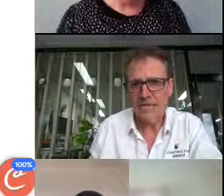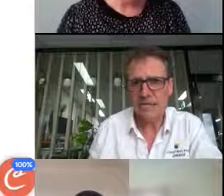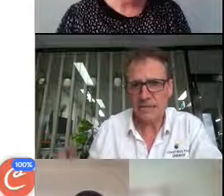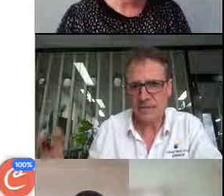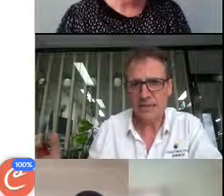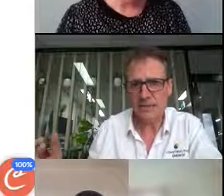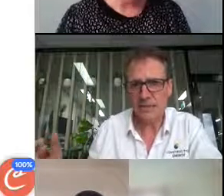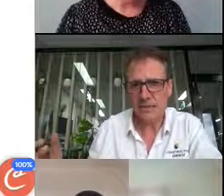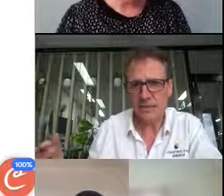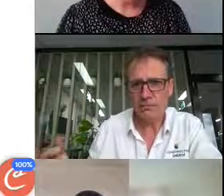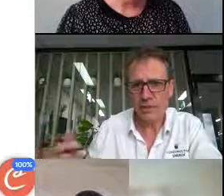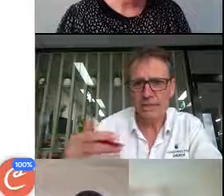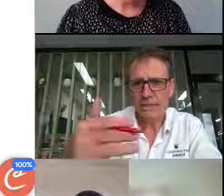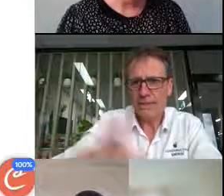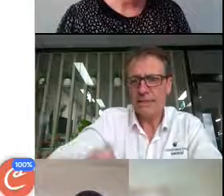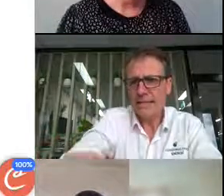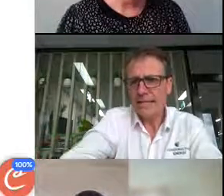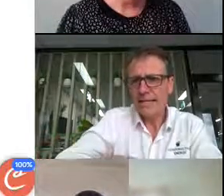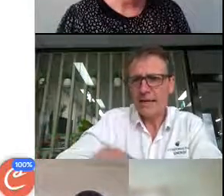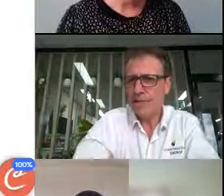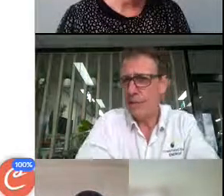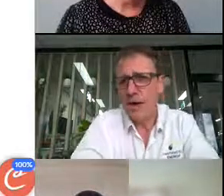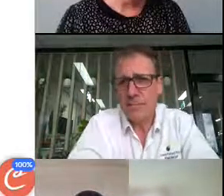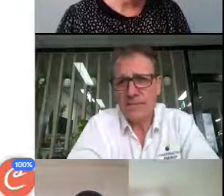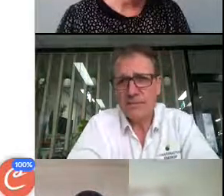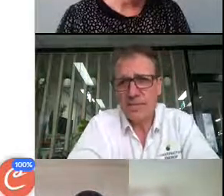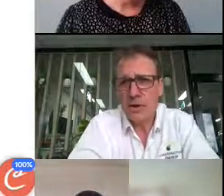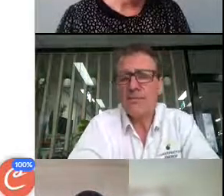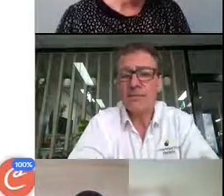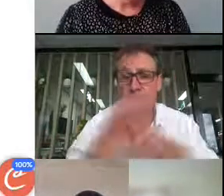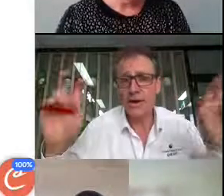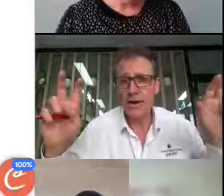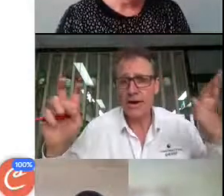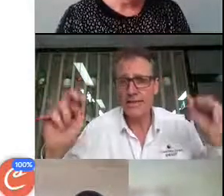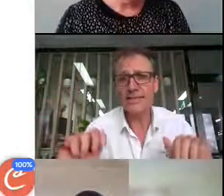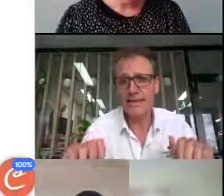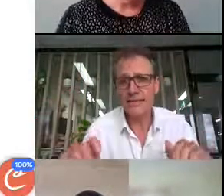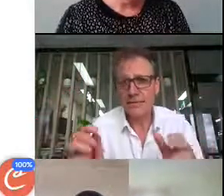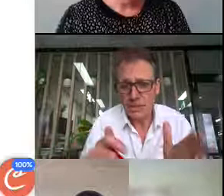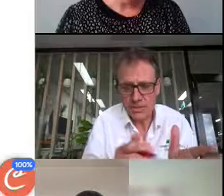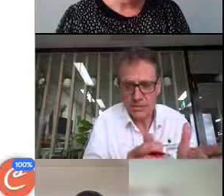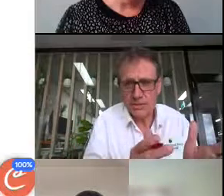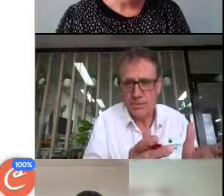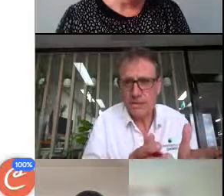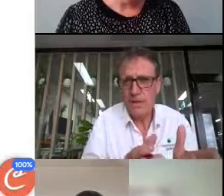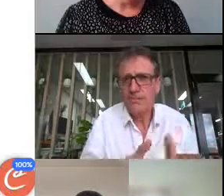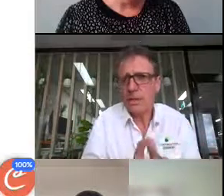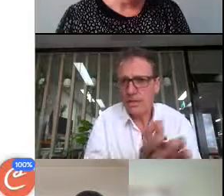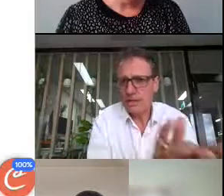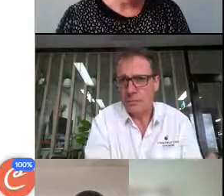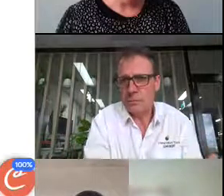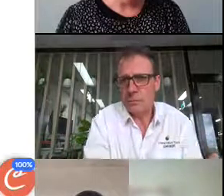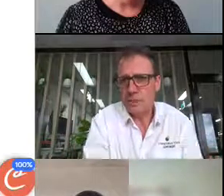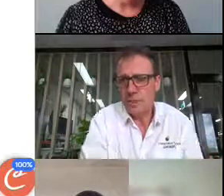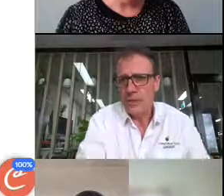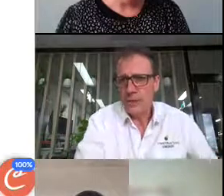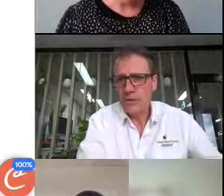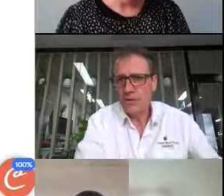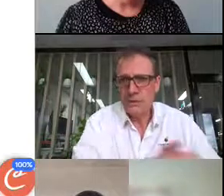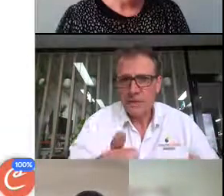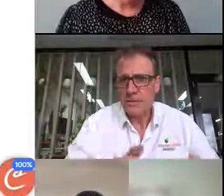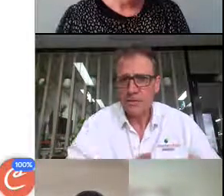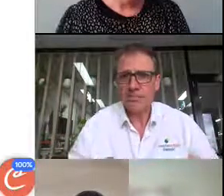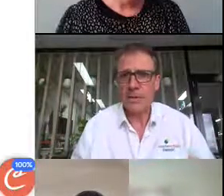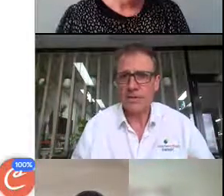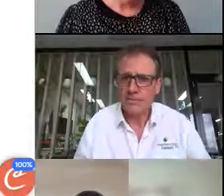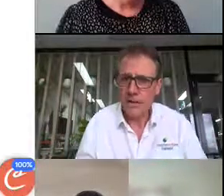energy had to be significant, which means it ended up being quite massively oversized if you were just sort of talking about, well, I just want to put,